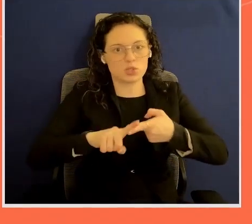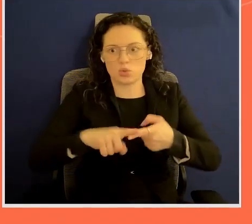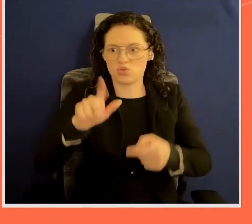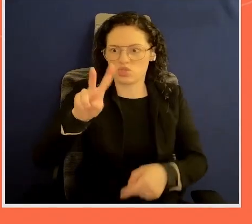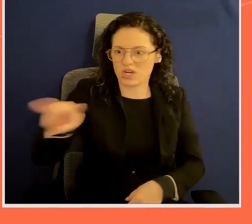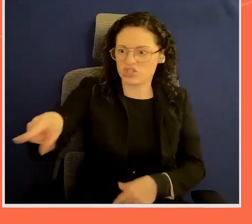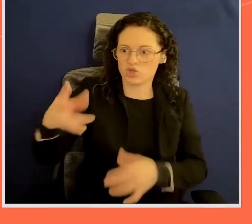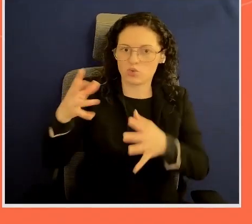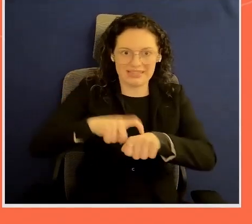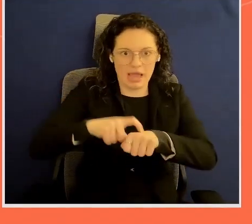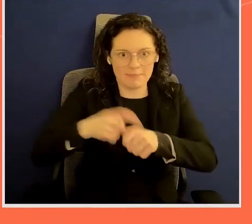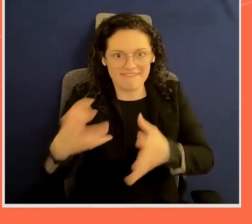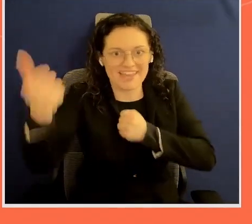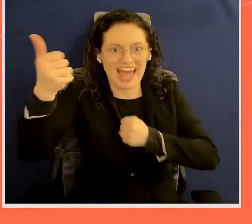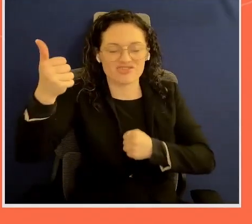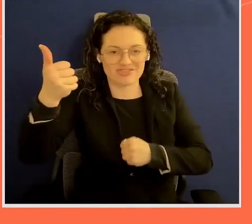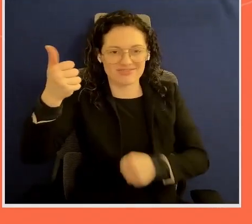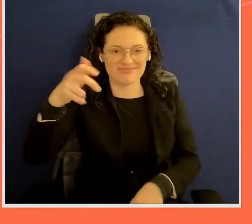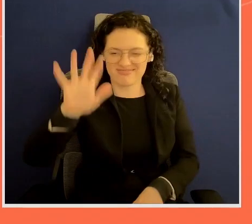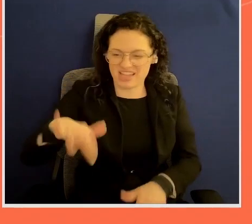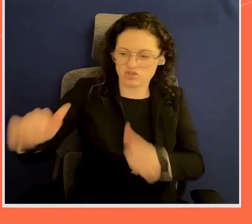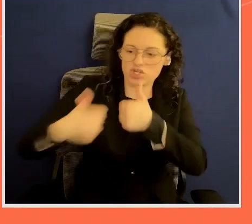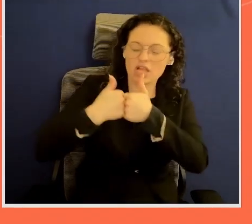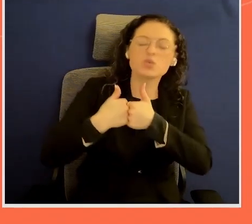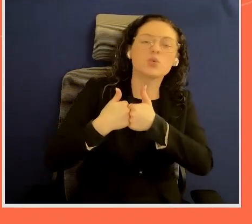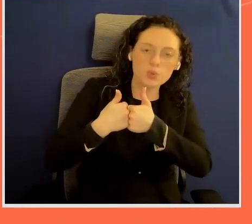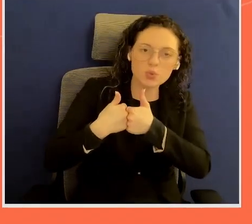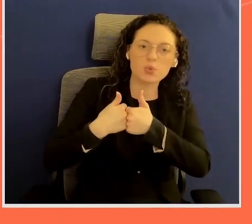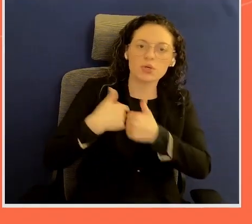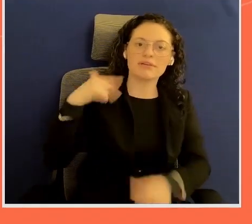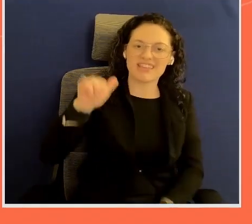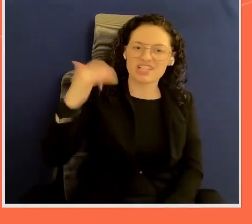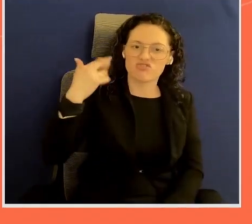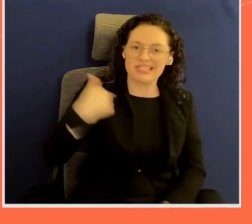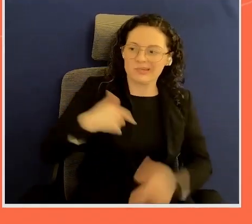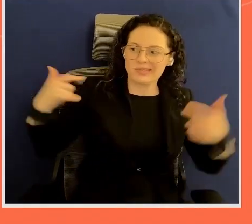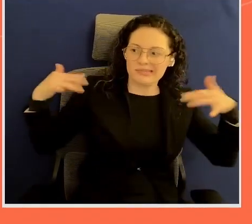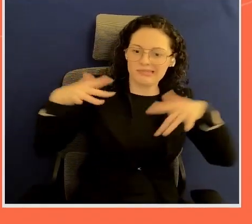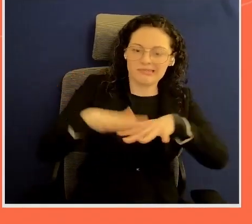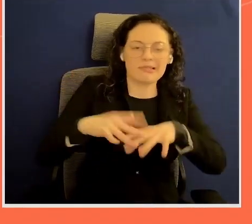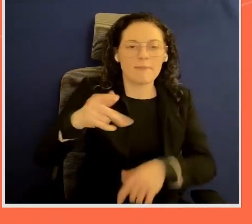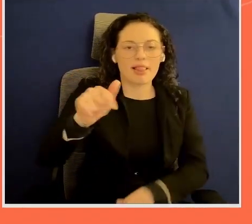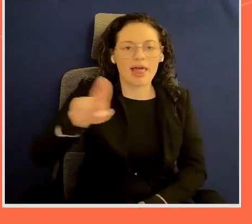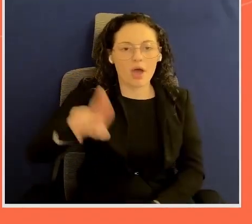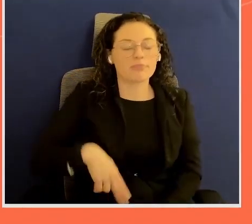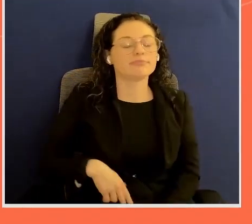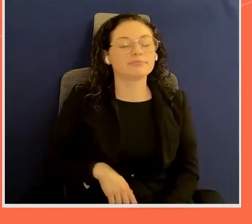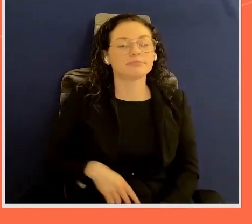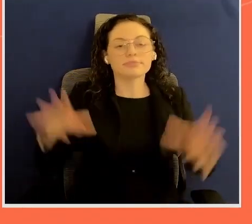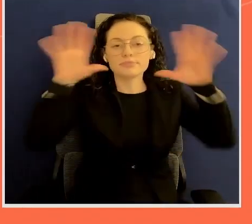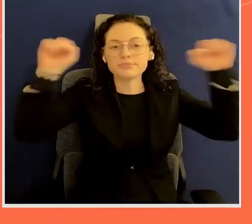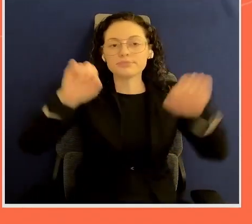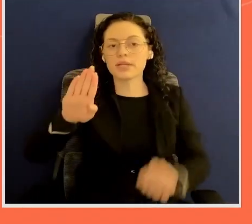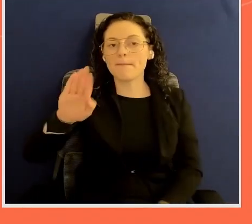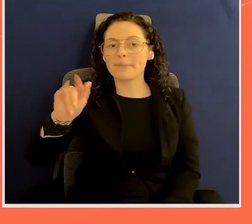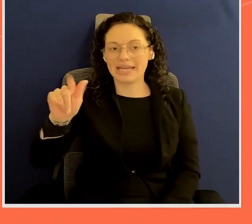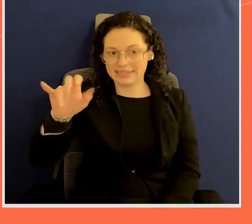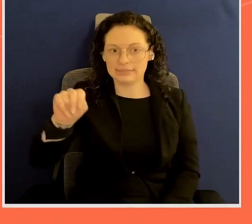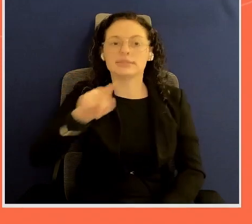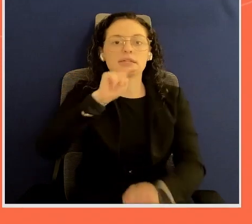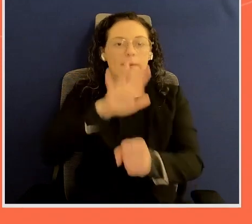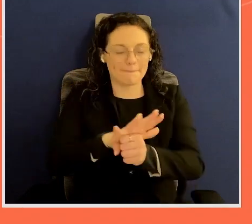from the very outset, recognized the link between the ocean and climate. You, above all the people in the world, understand that you